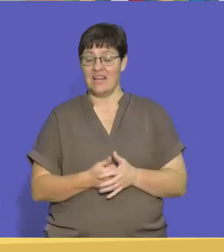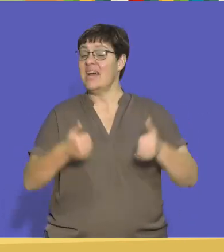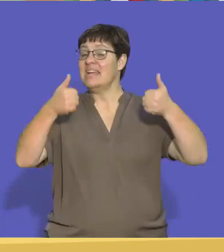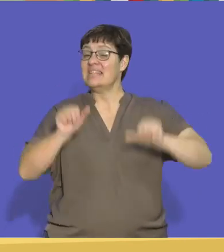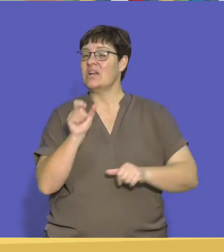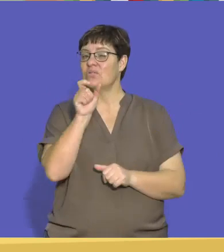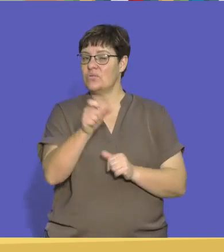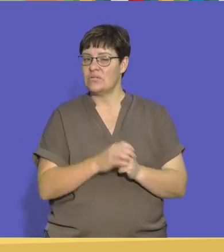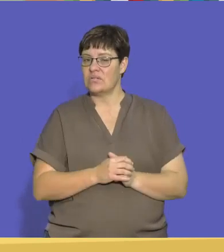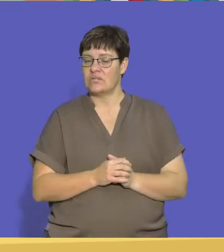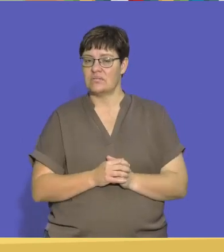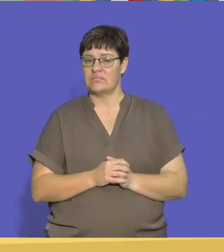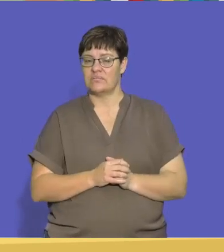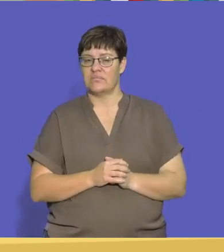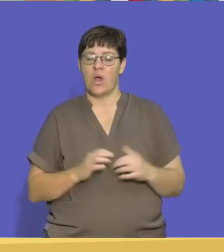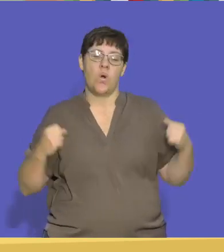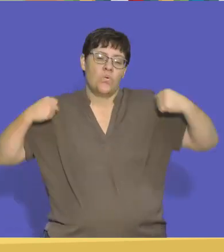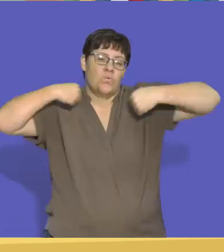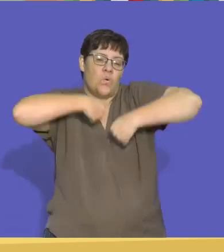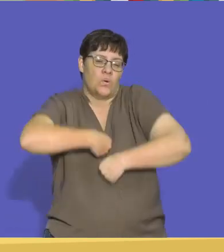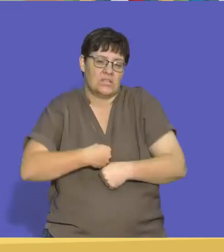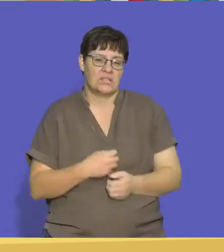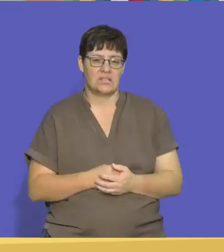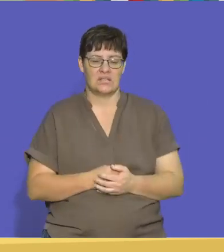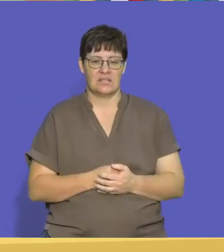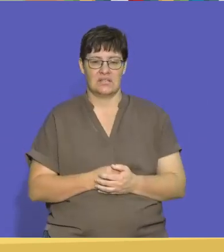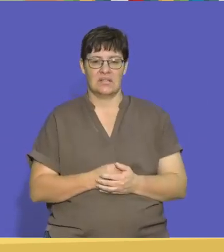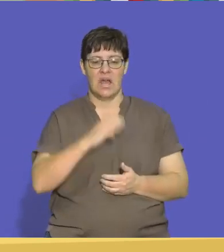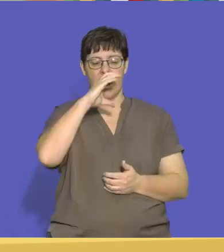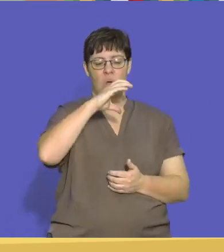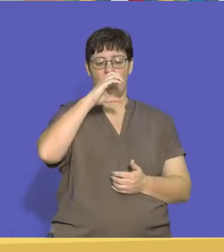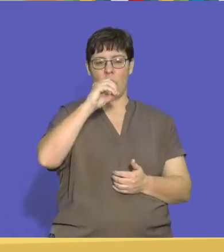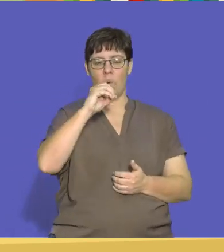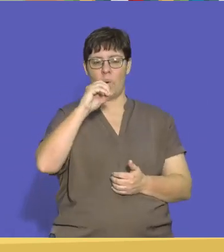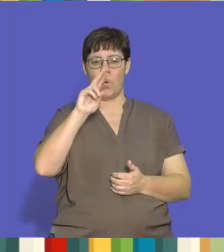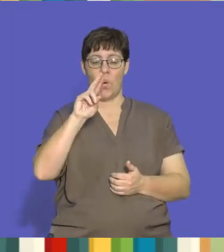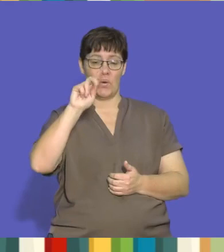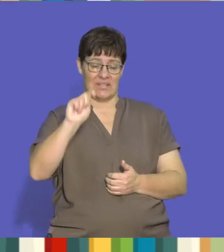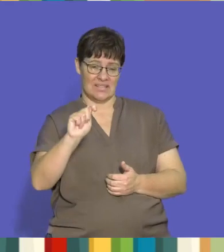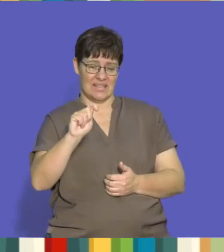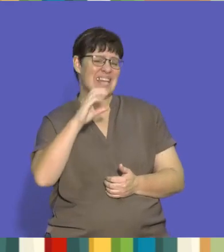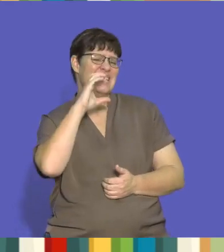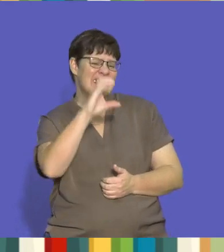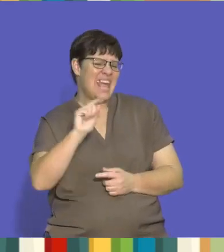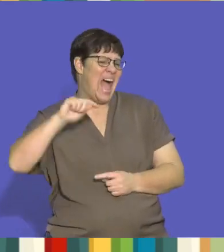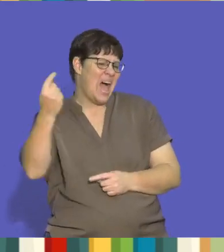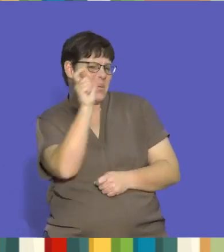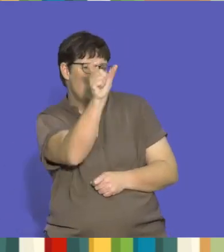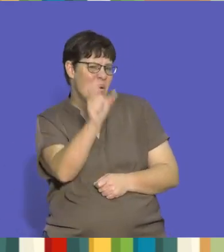Great! The next word is coat. Think of other words beginning with C.